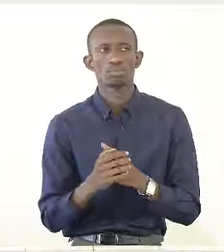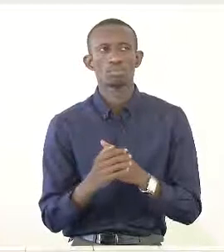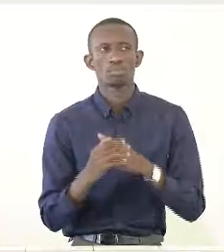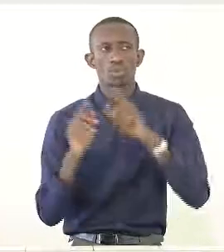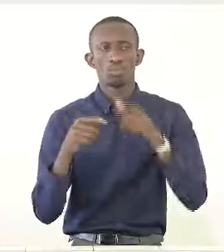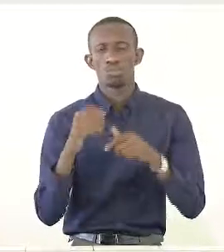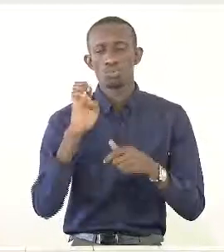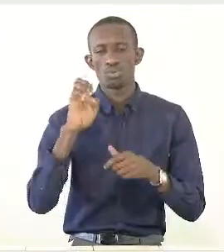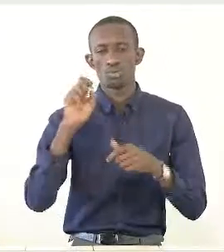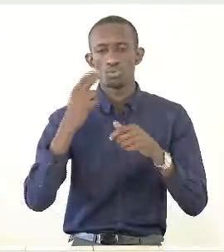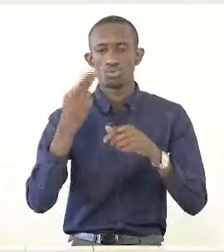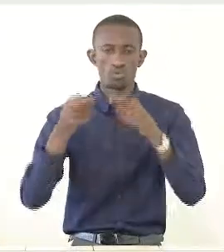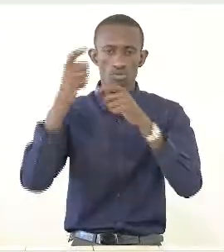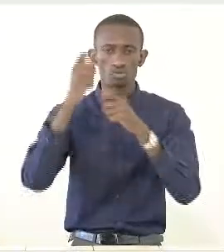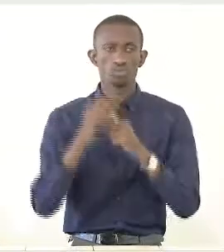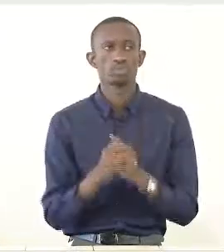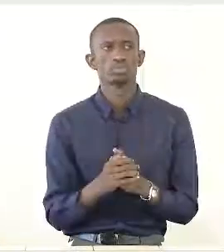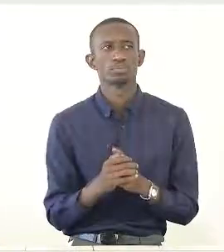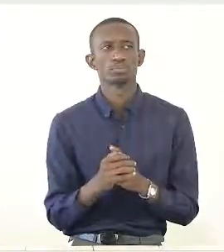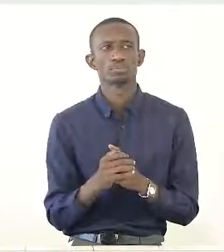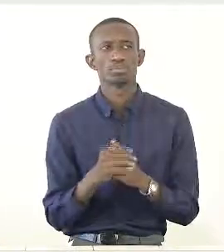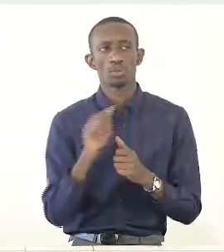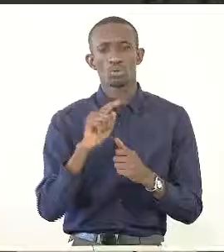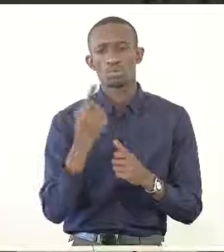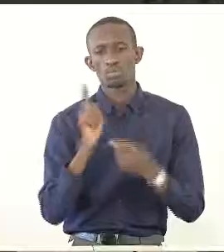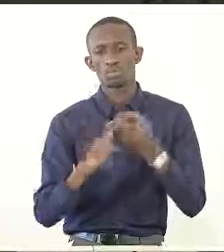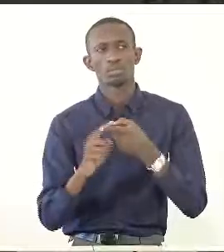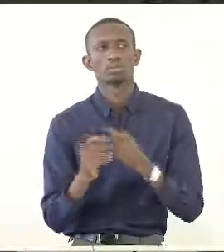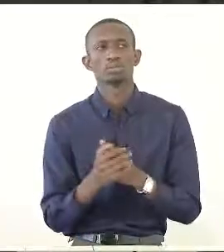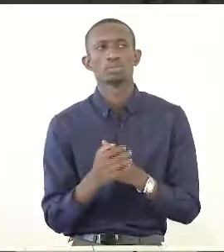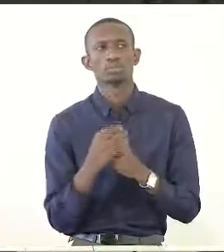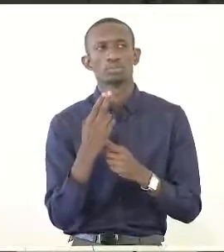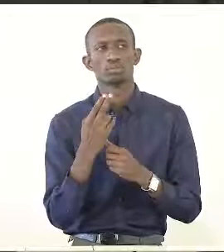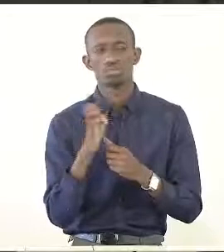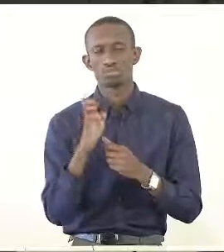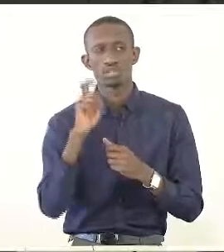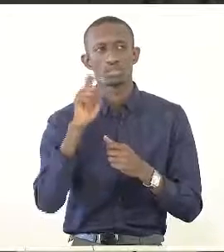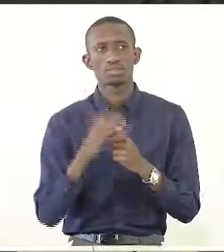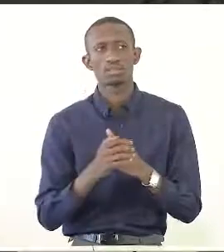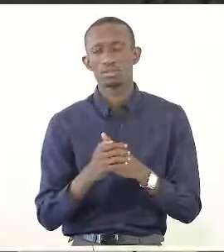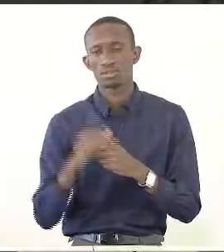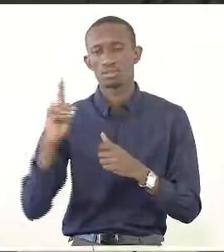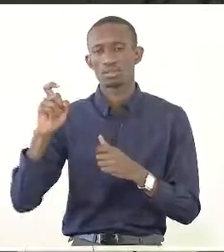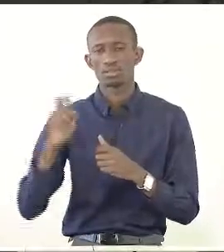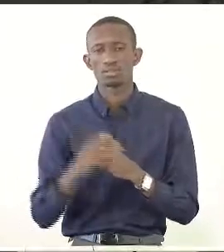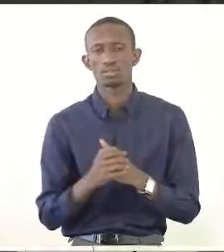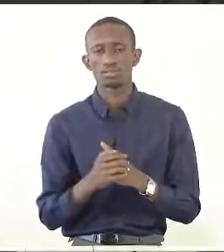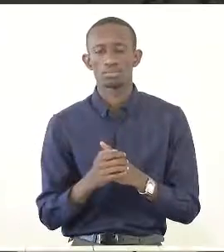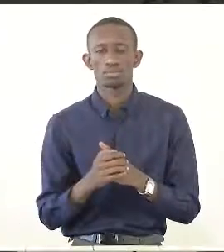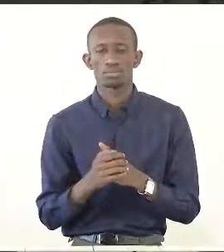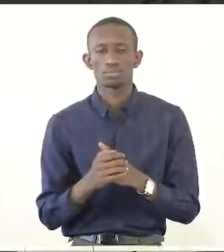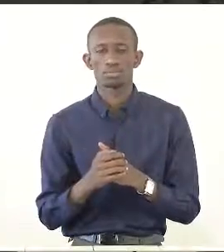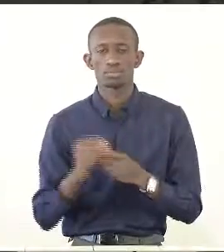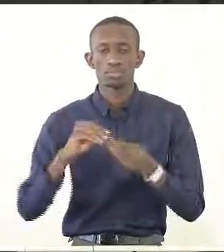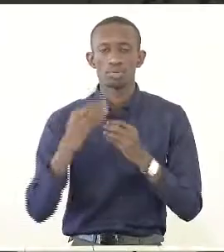x dx. And the 3, the integral of x dx divided by square root of 1